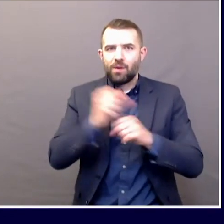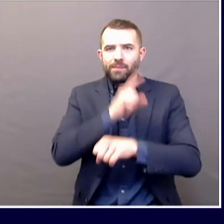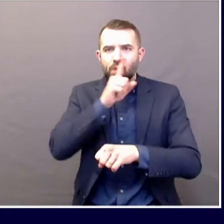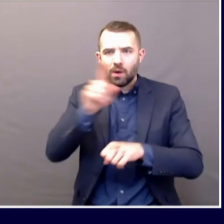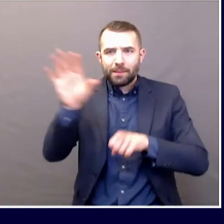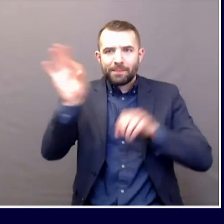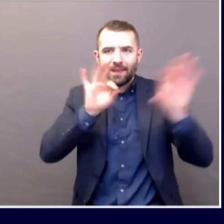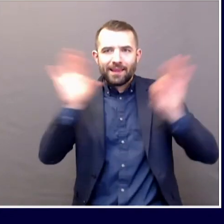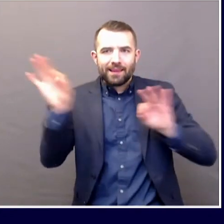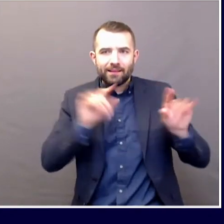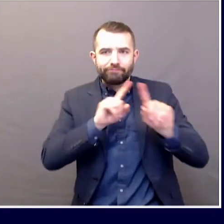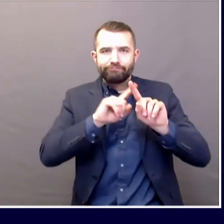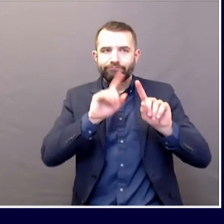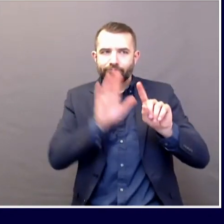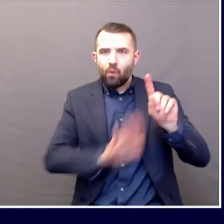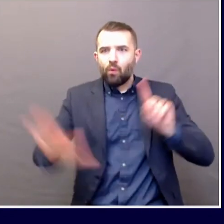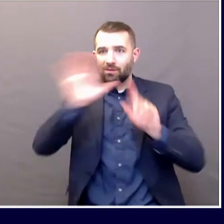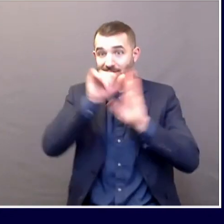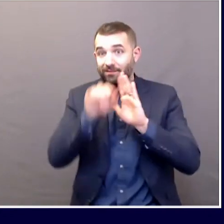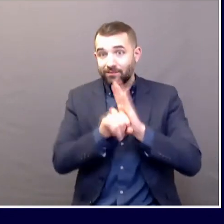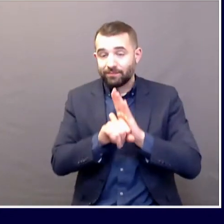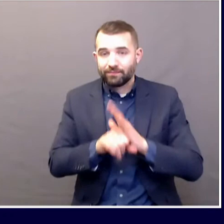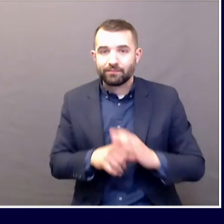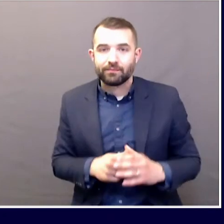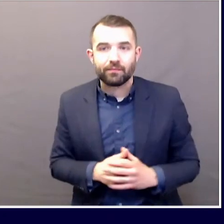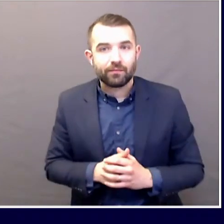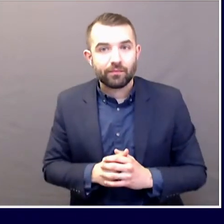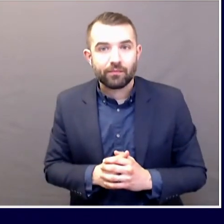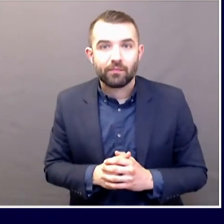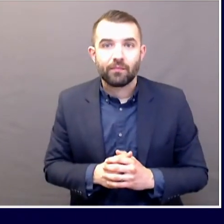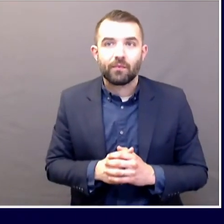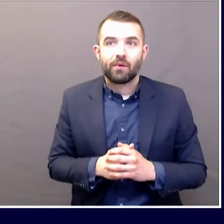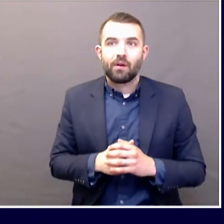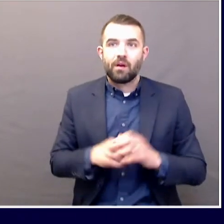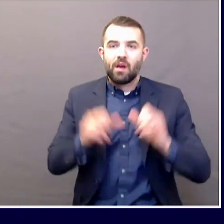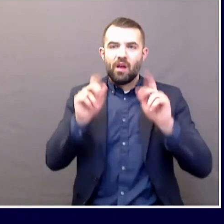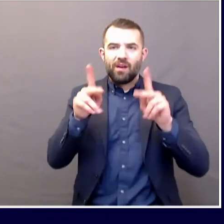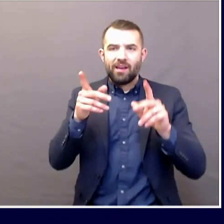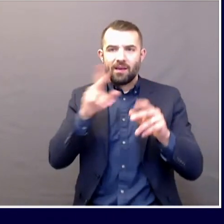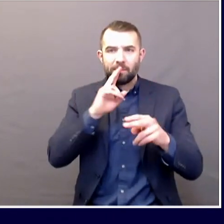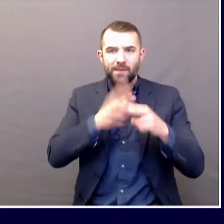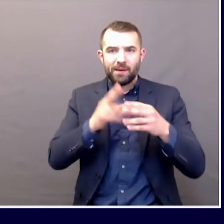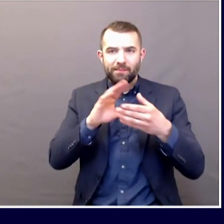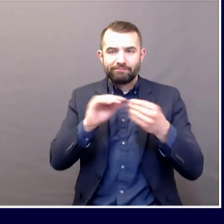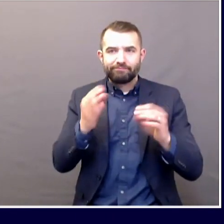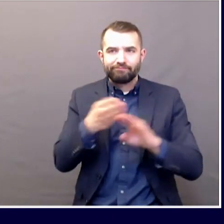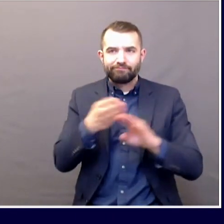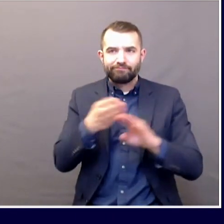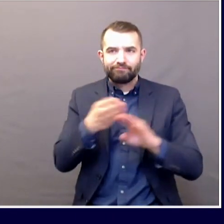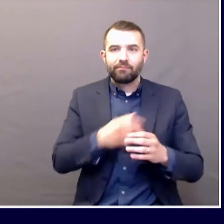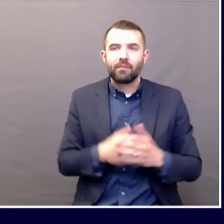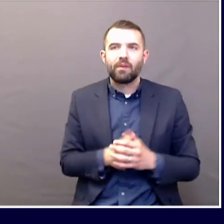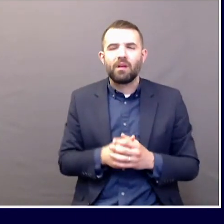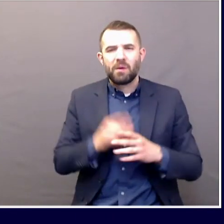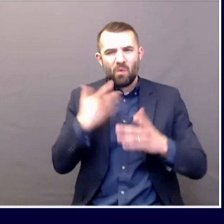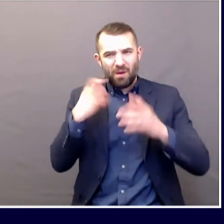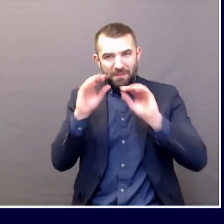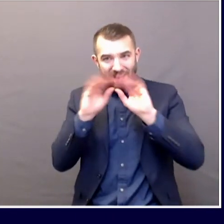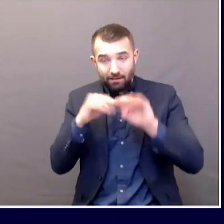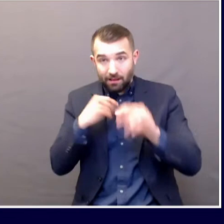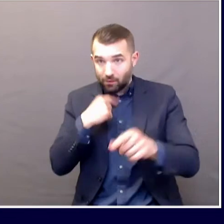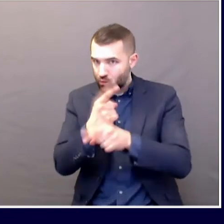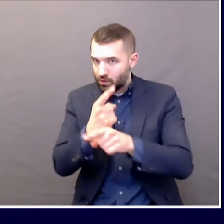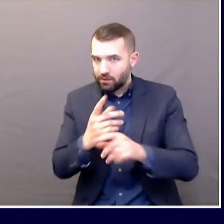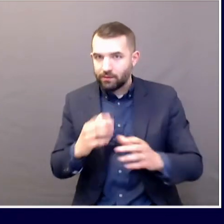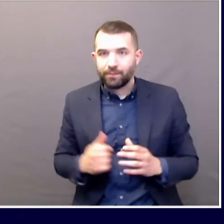and what percentage, I know you've mentioned this before, but I just want to make sure I have it right. The percentage of cases are selected